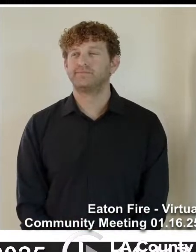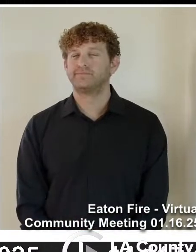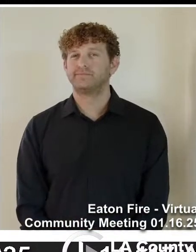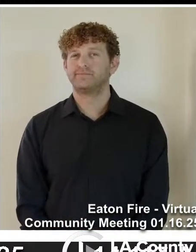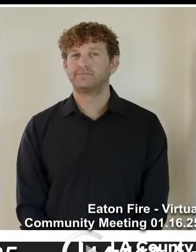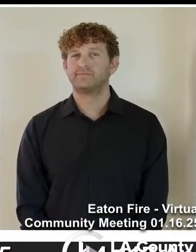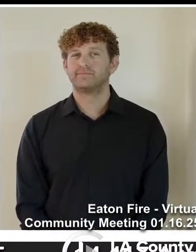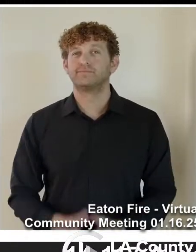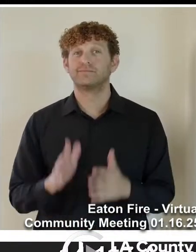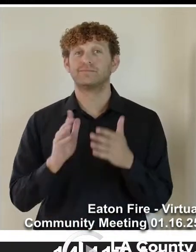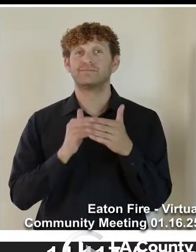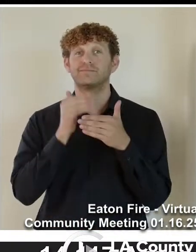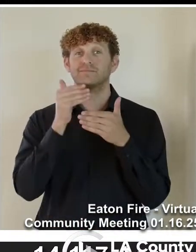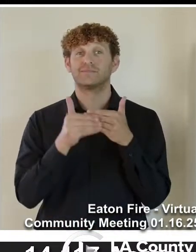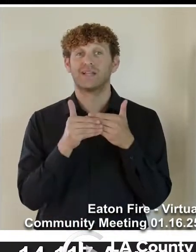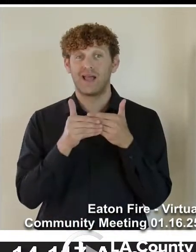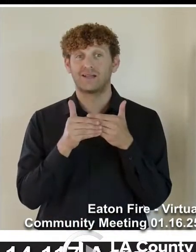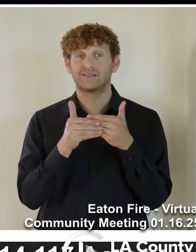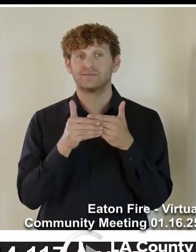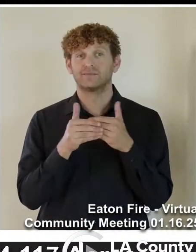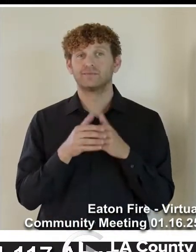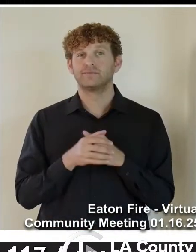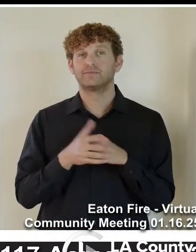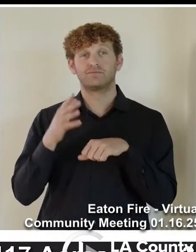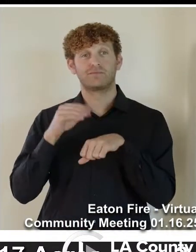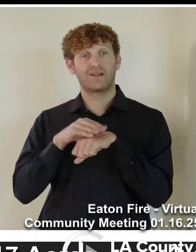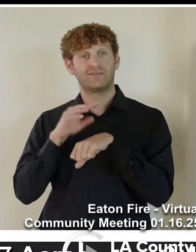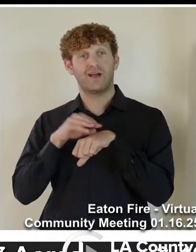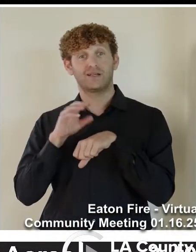Next up, Air Resource Advisor Jen Croft.